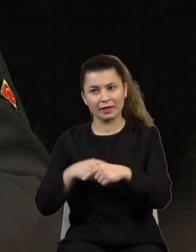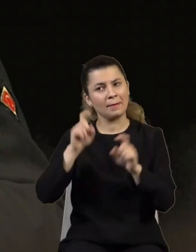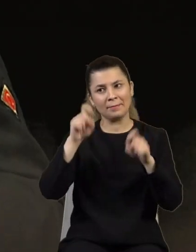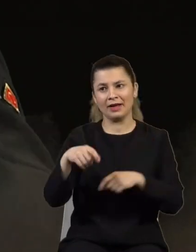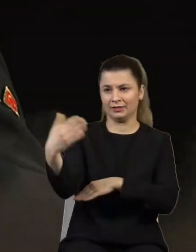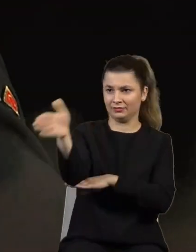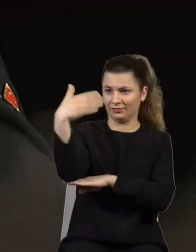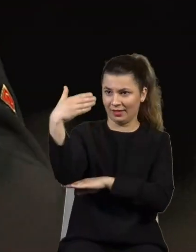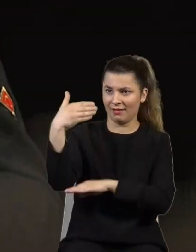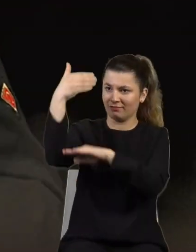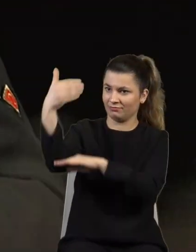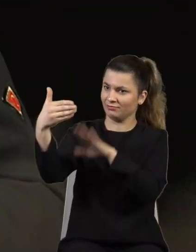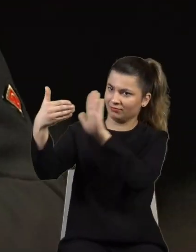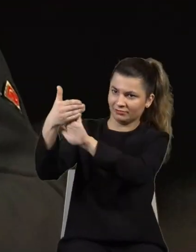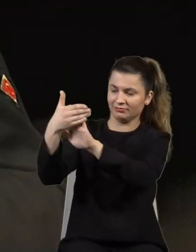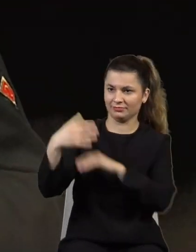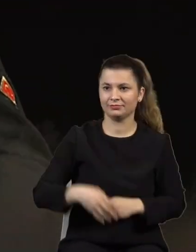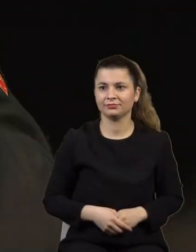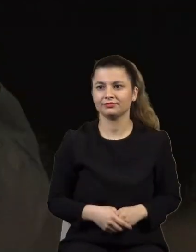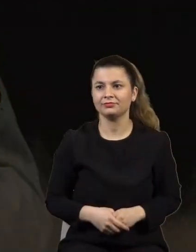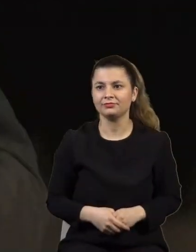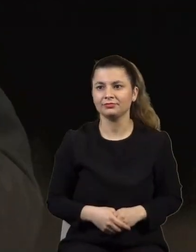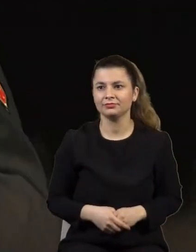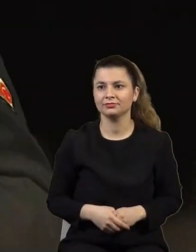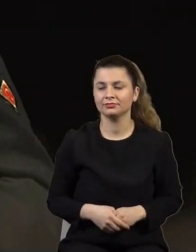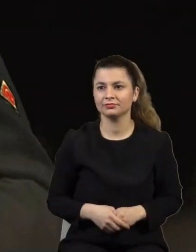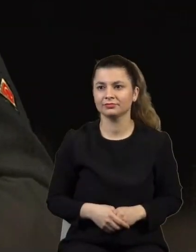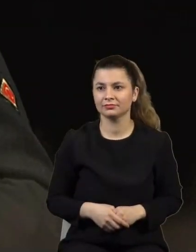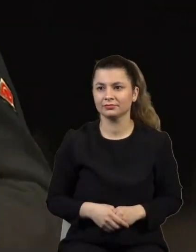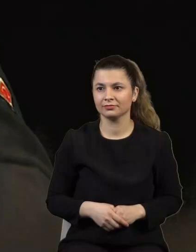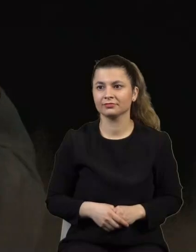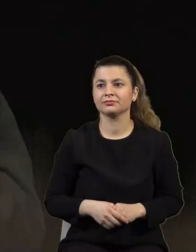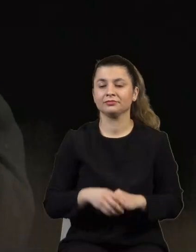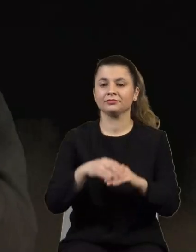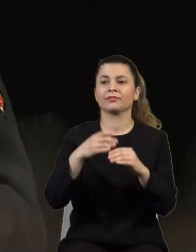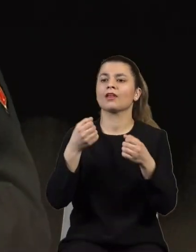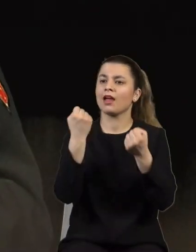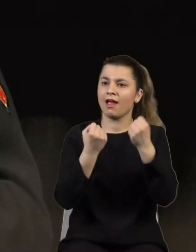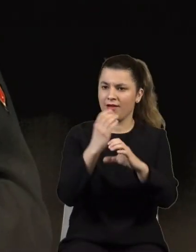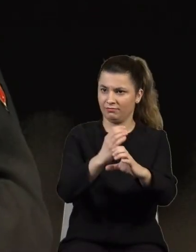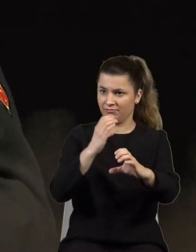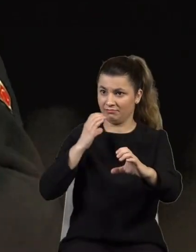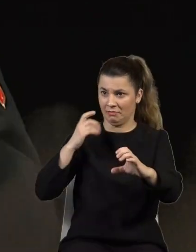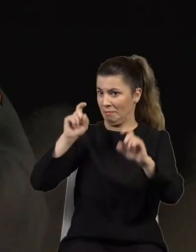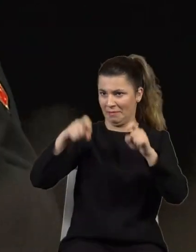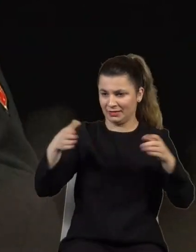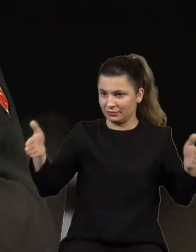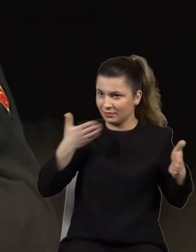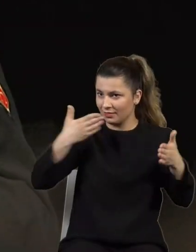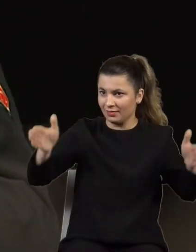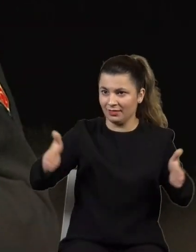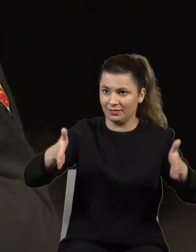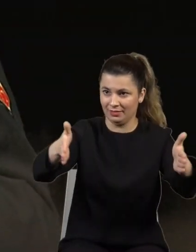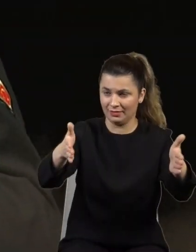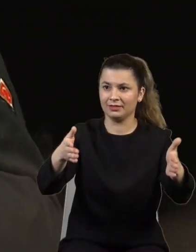vehicles, of the whole convoy. When you come to the border in Germany, you have to add the second flag on both sides of the